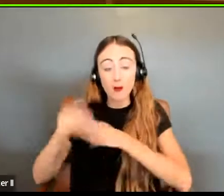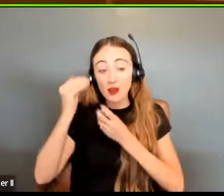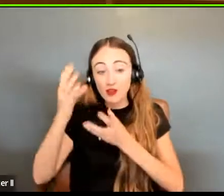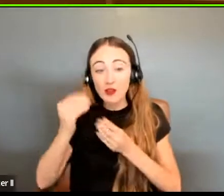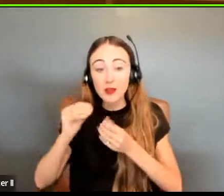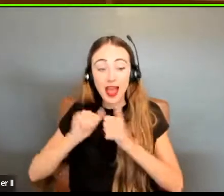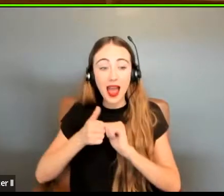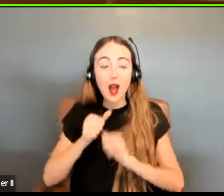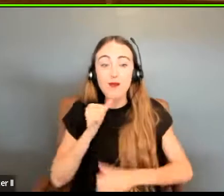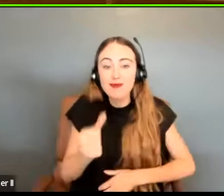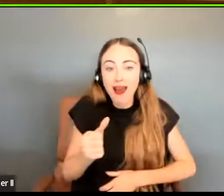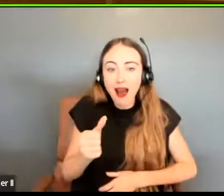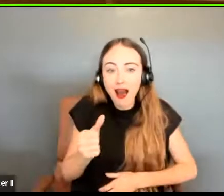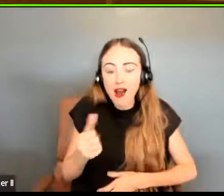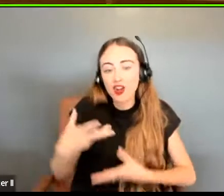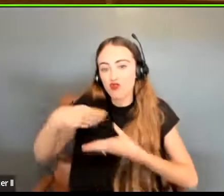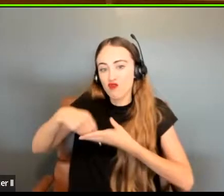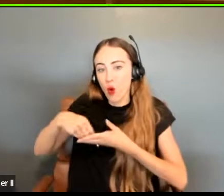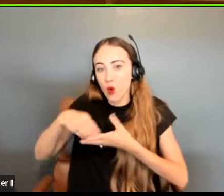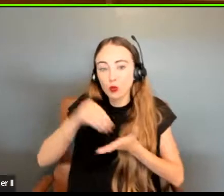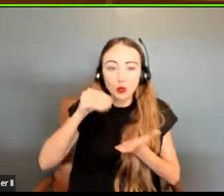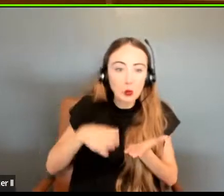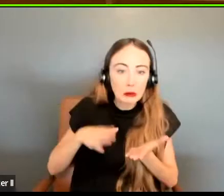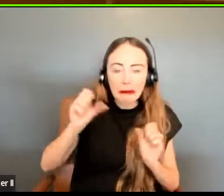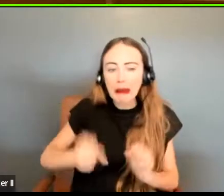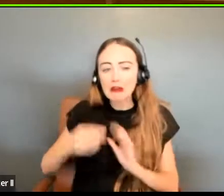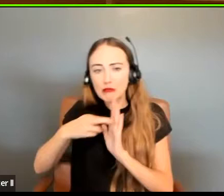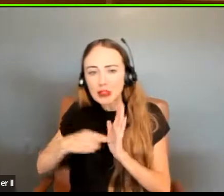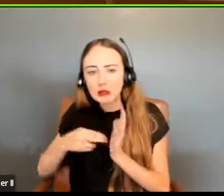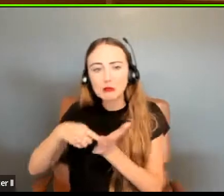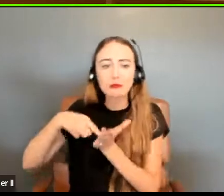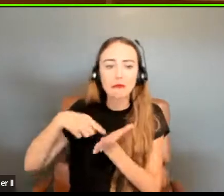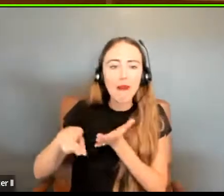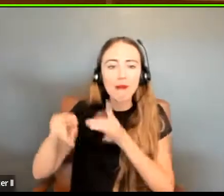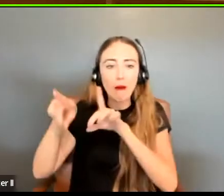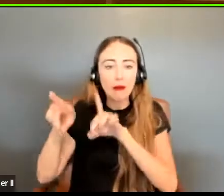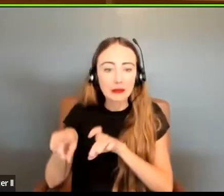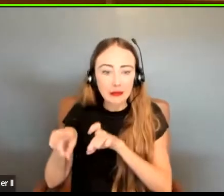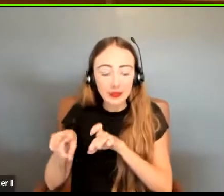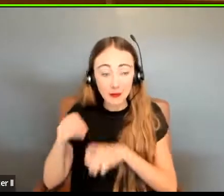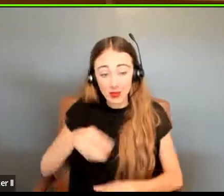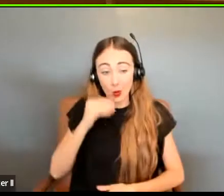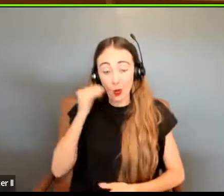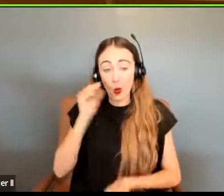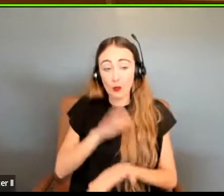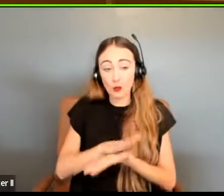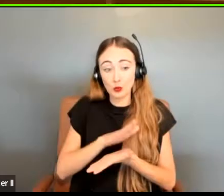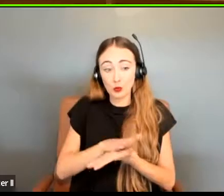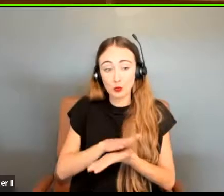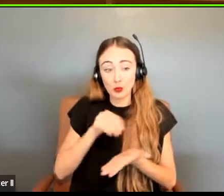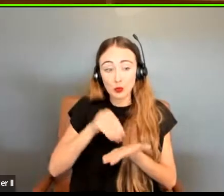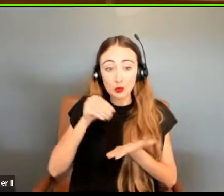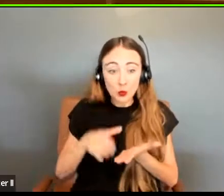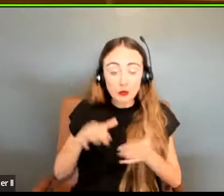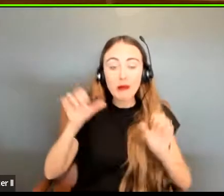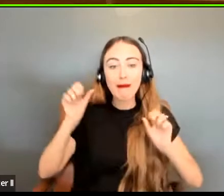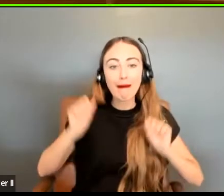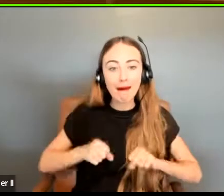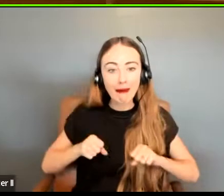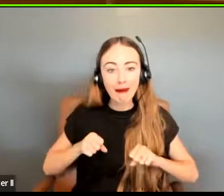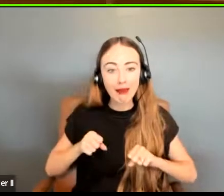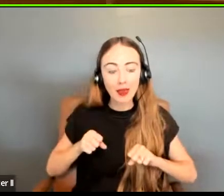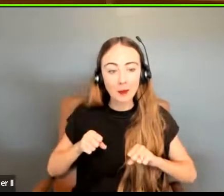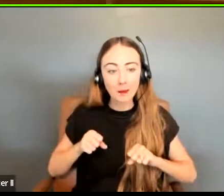how non-enrollees may register for and pay for exams. So these homeschool students would be able